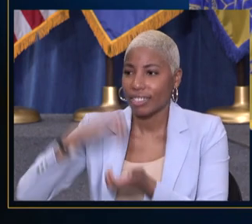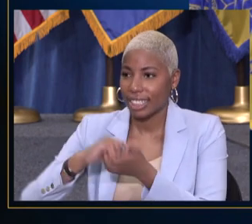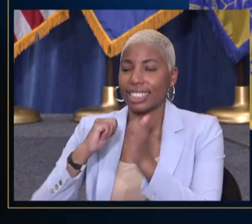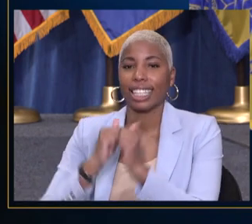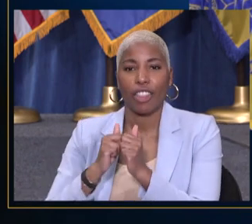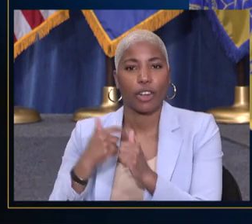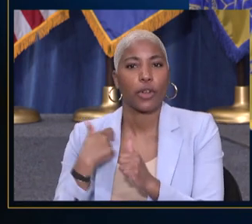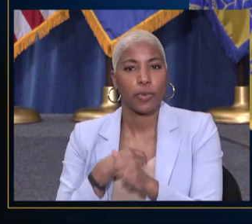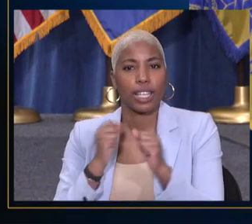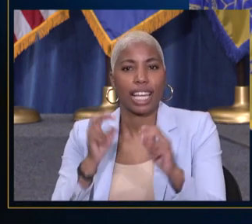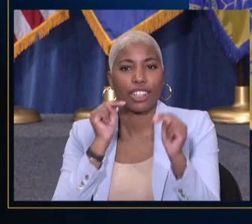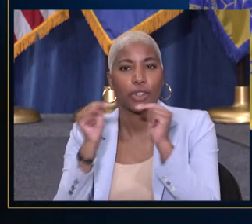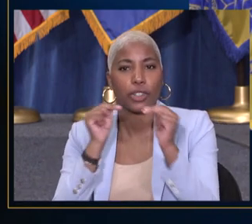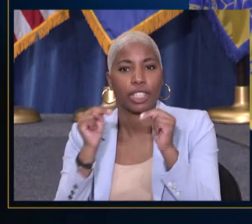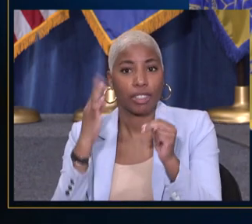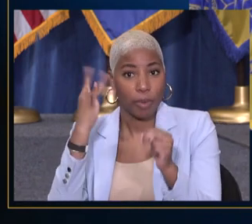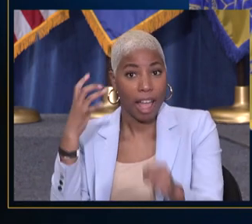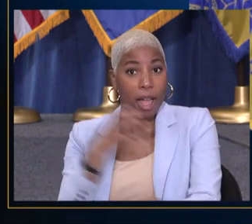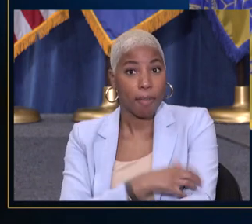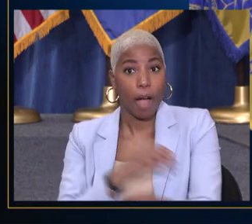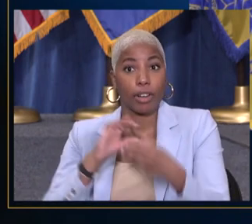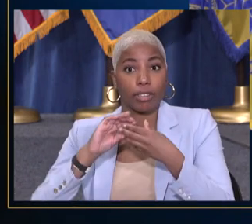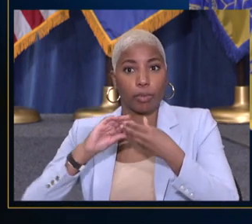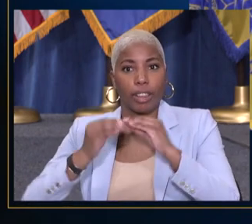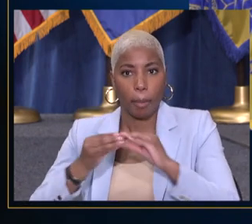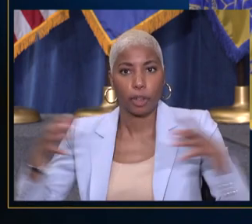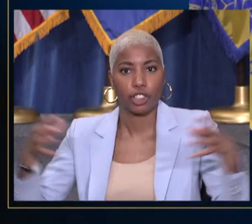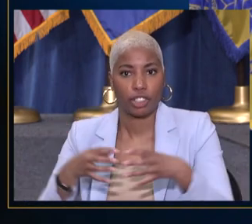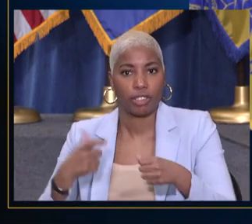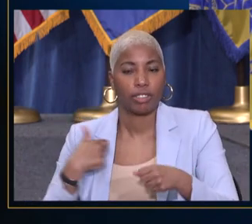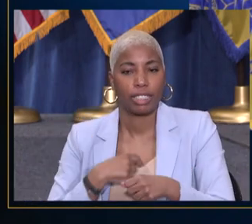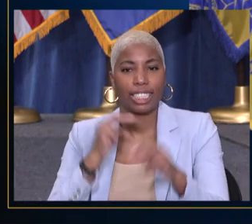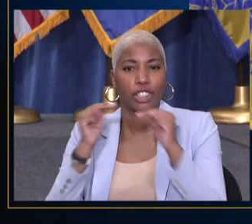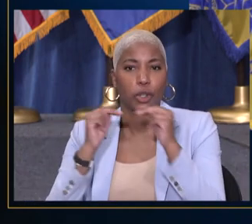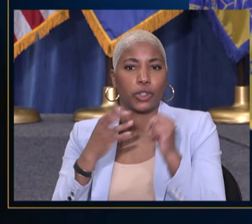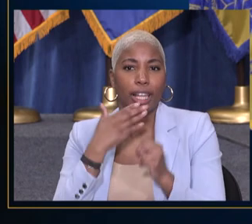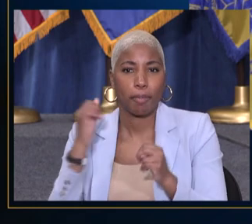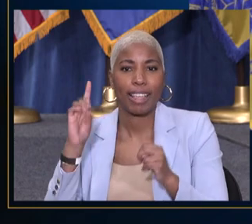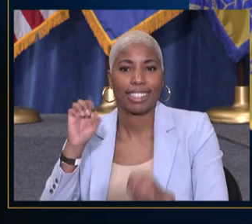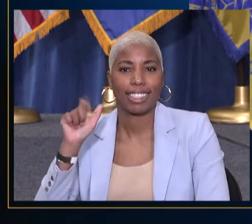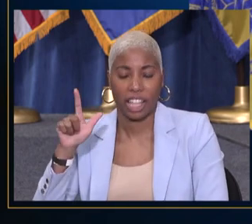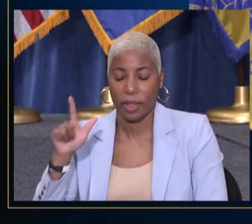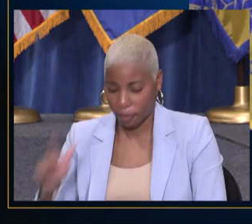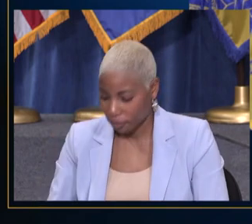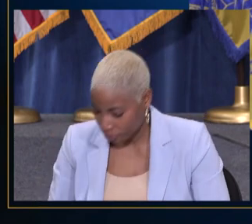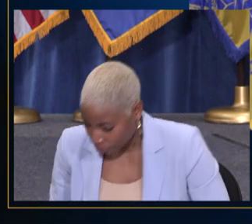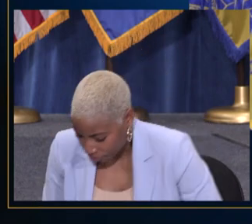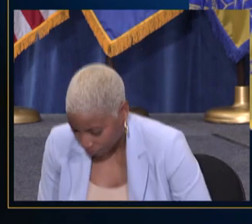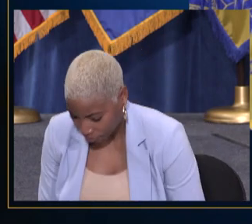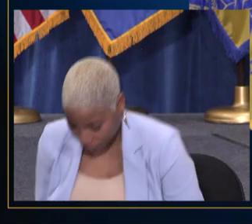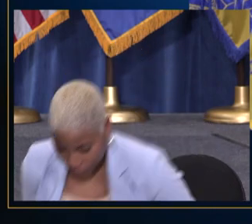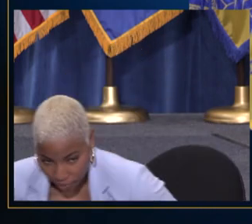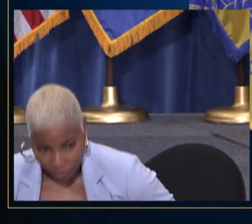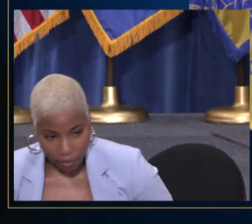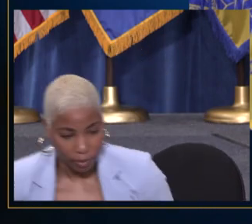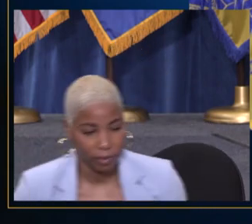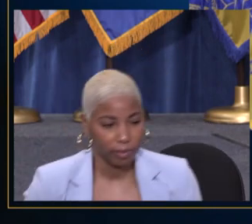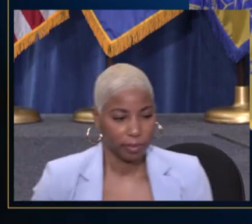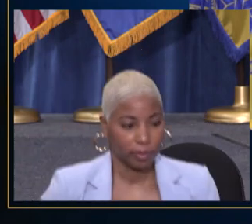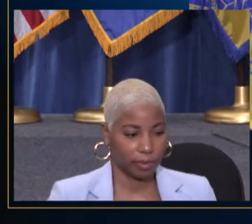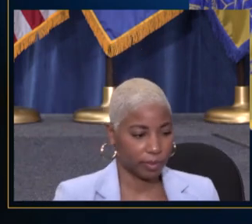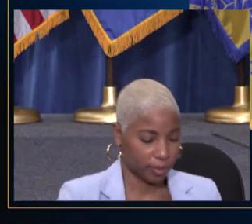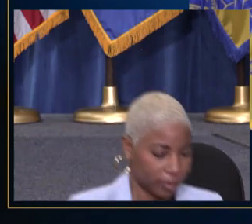bargain, because we have power of numbers behind us, and we'll negotiate the best deal. Very simple plan,